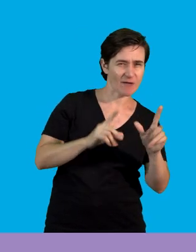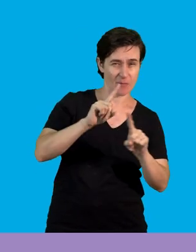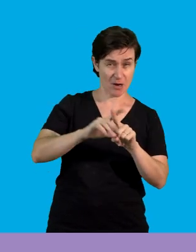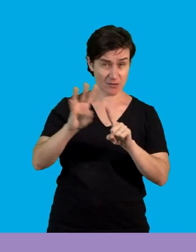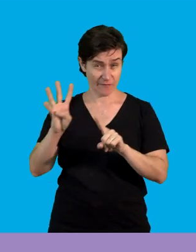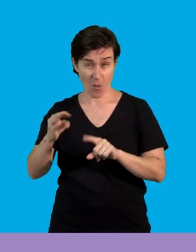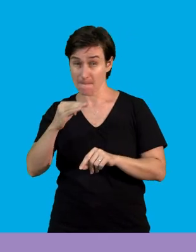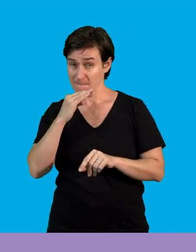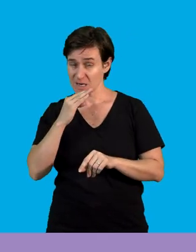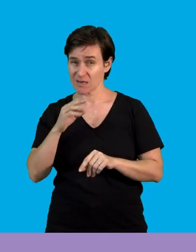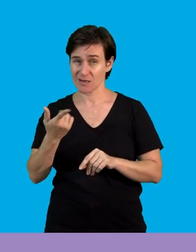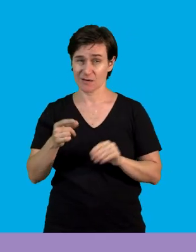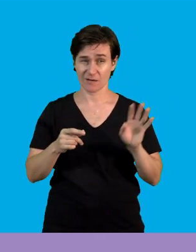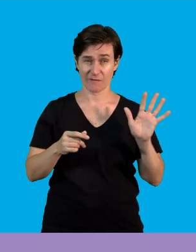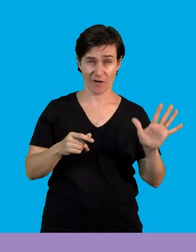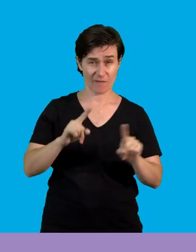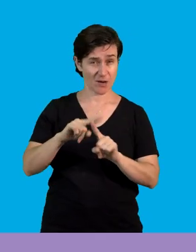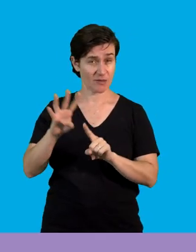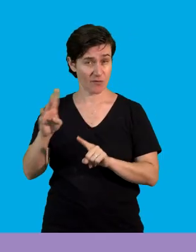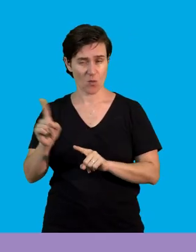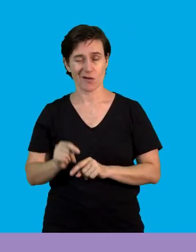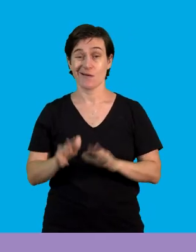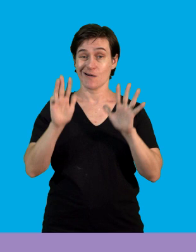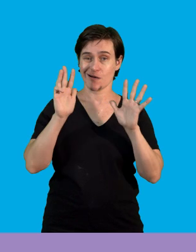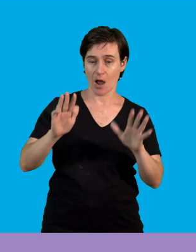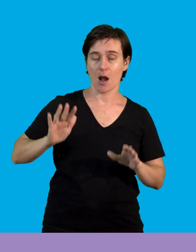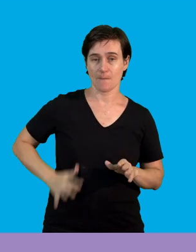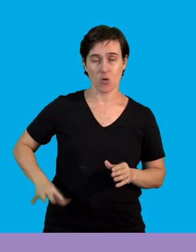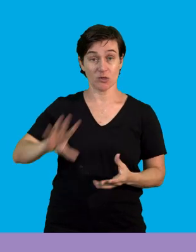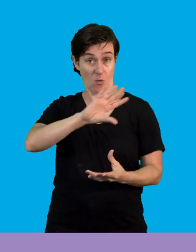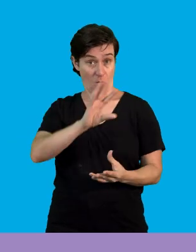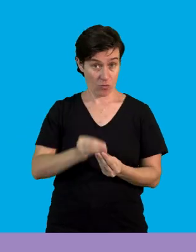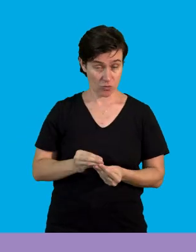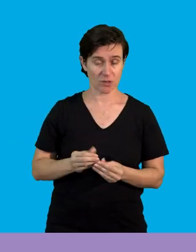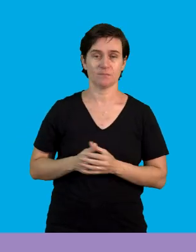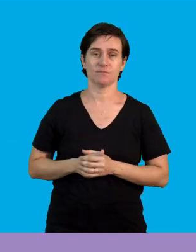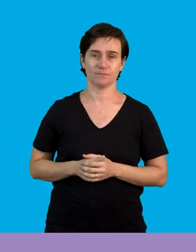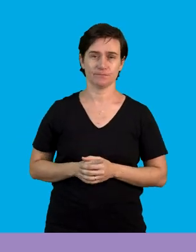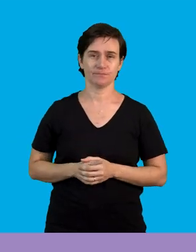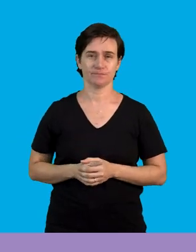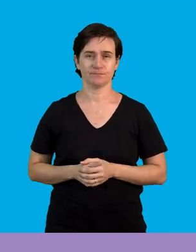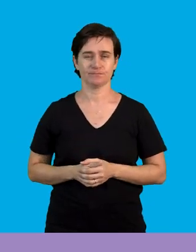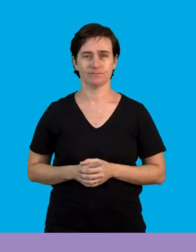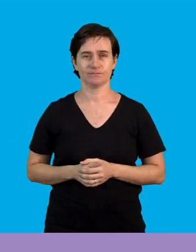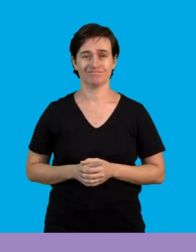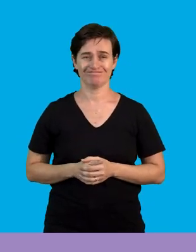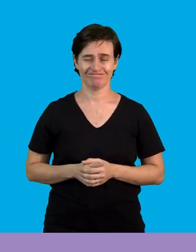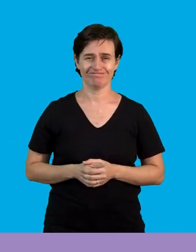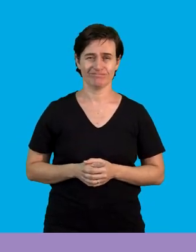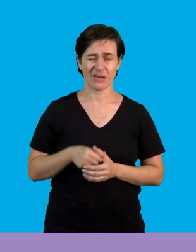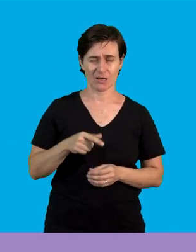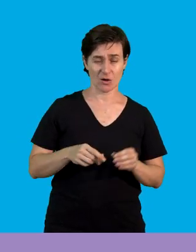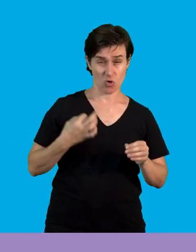and 4 boys. 5 plus 4 will then give us 9 boys. And then